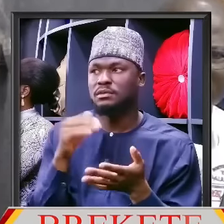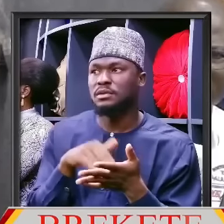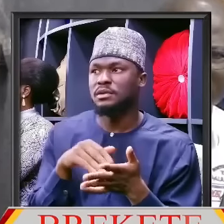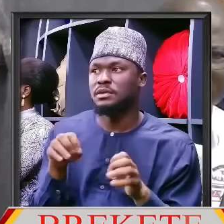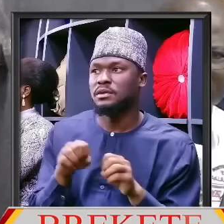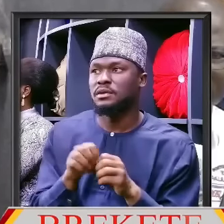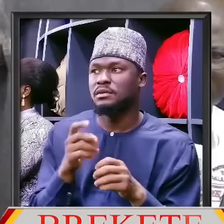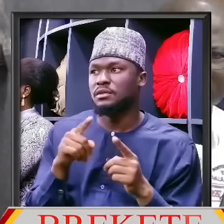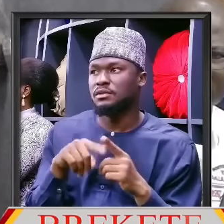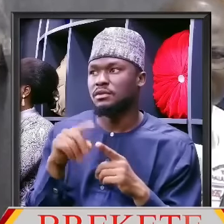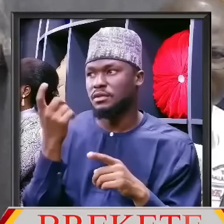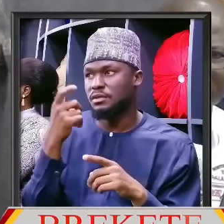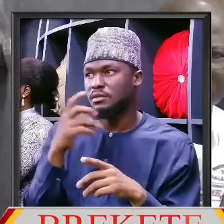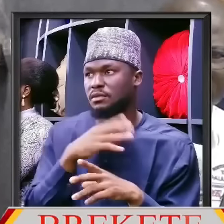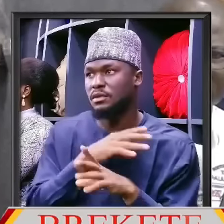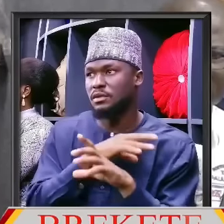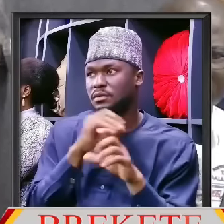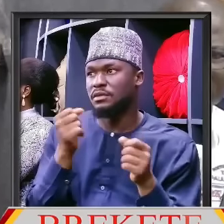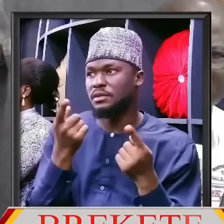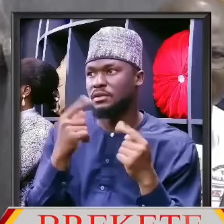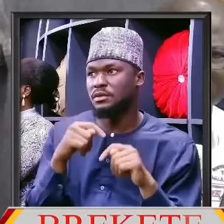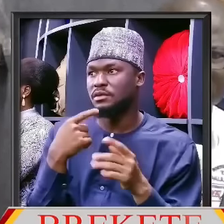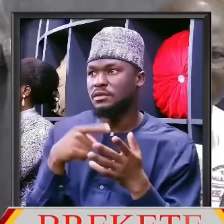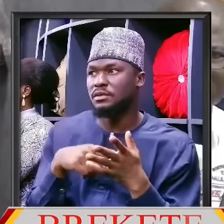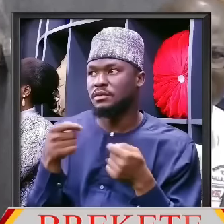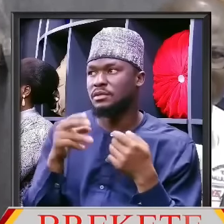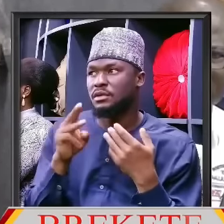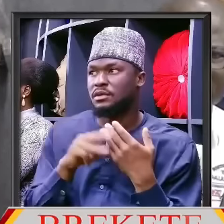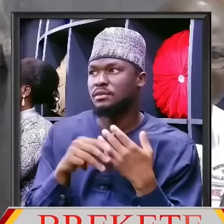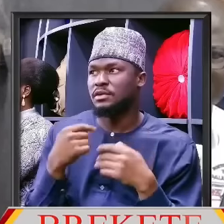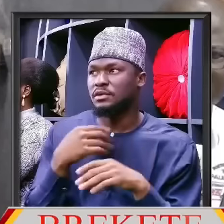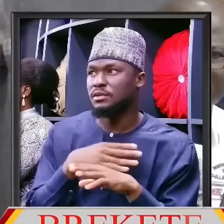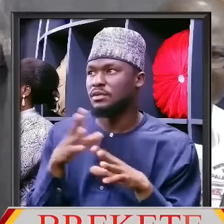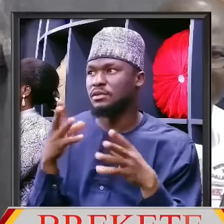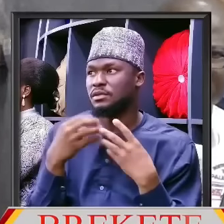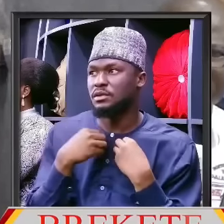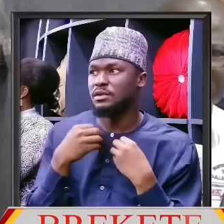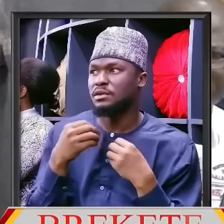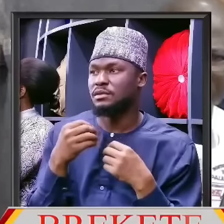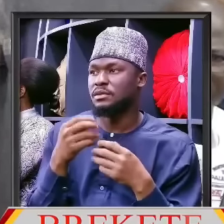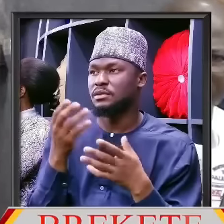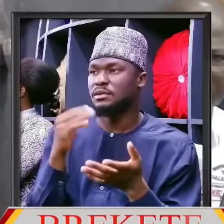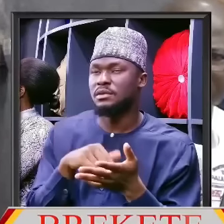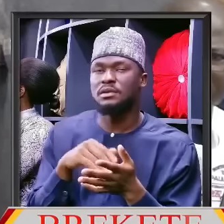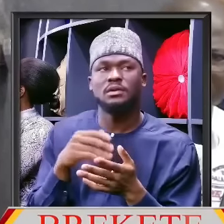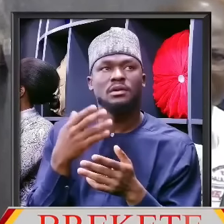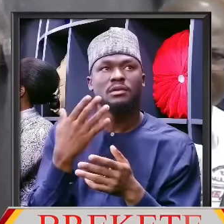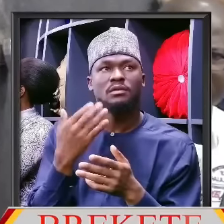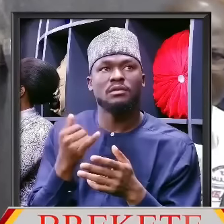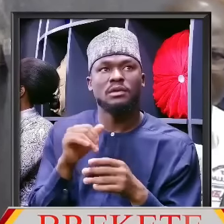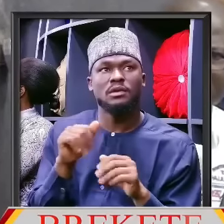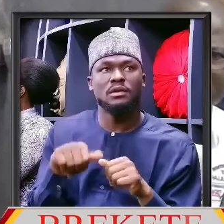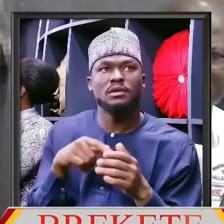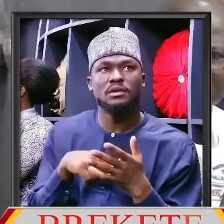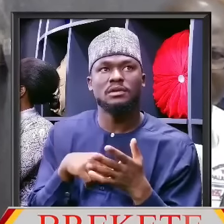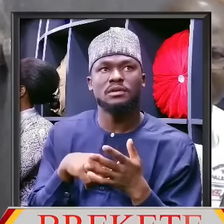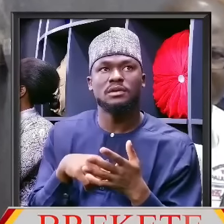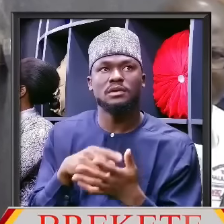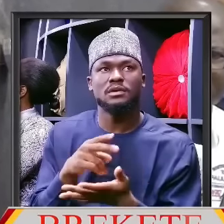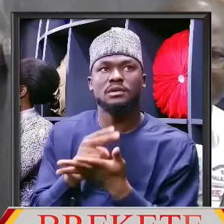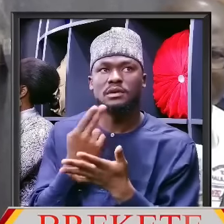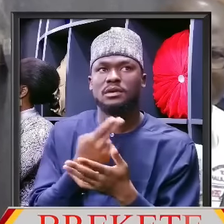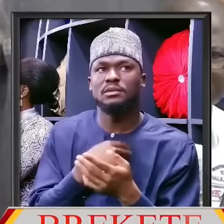governor, president, anybody come, this management tell them, say, we know they admit again. So why can this group not help us